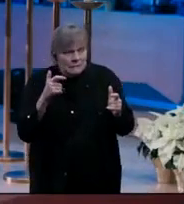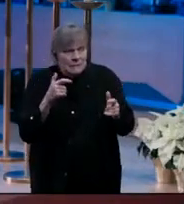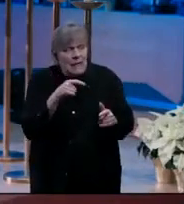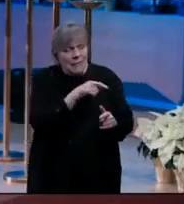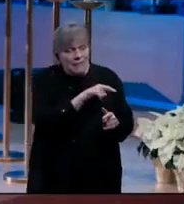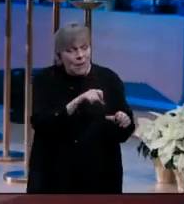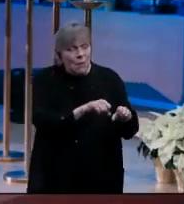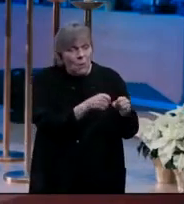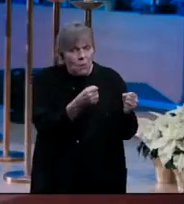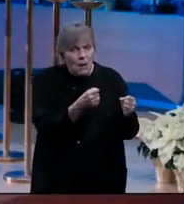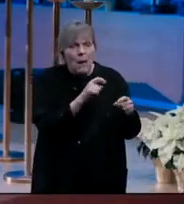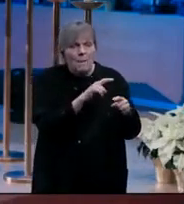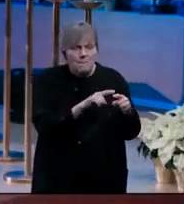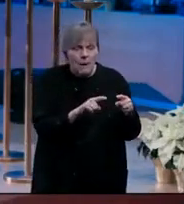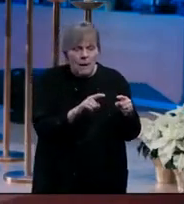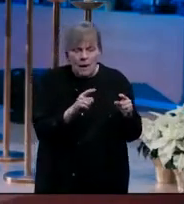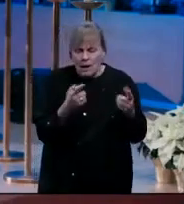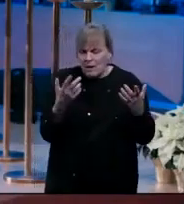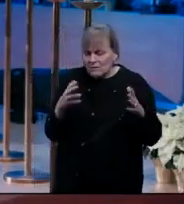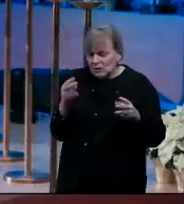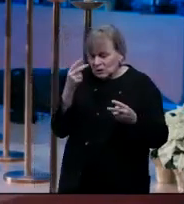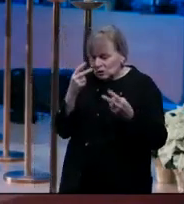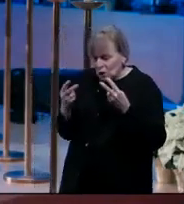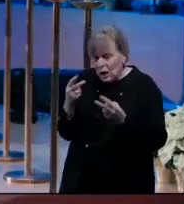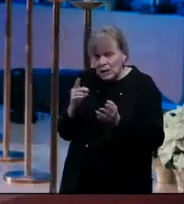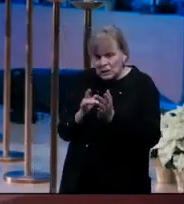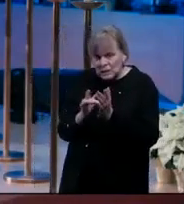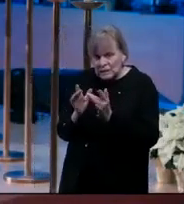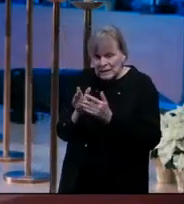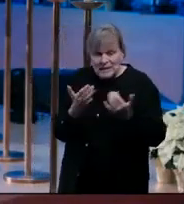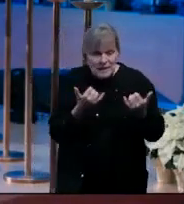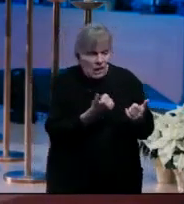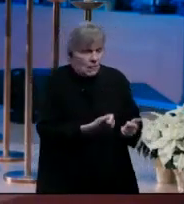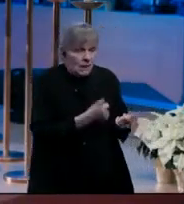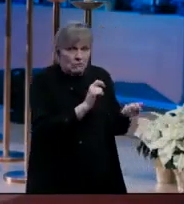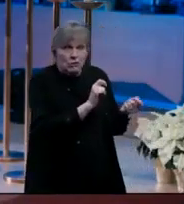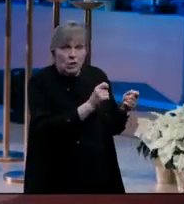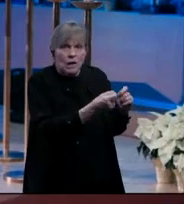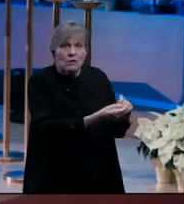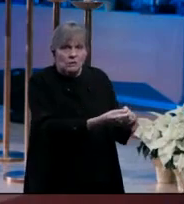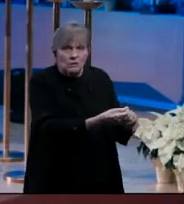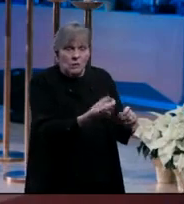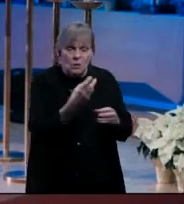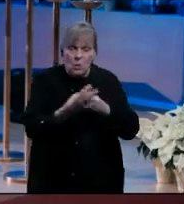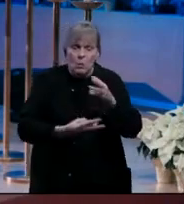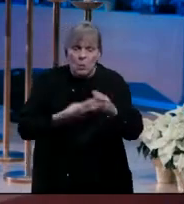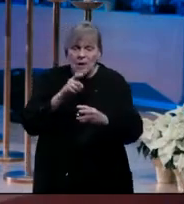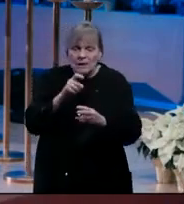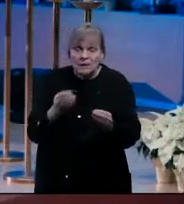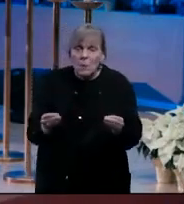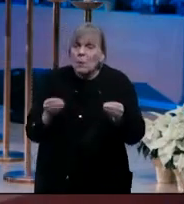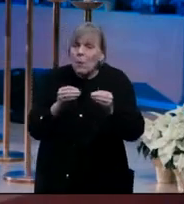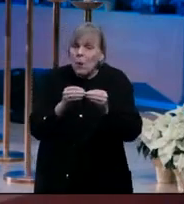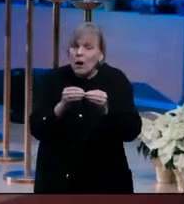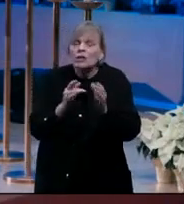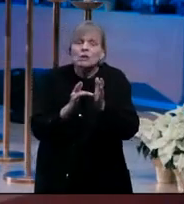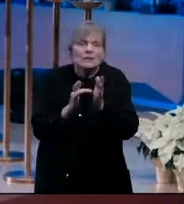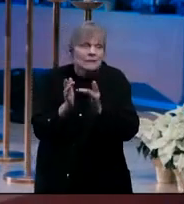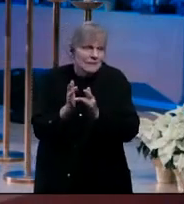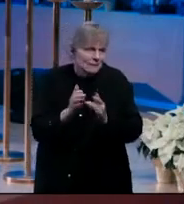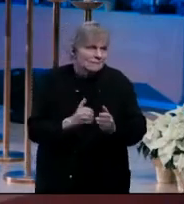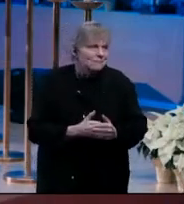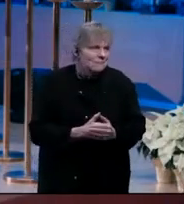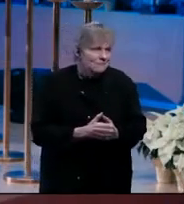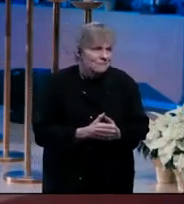were broken, but they had this encounter with Jesus, and now their lives were changed. And here's one thing I know about the world. The world needs more